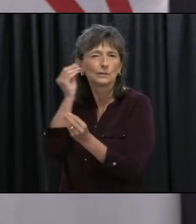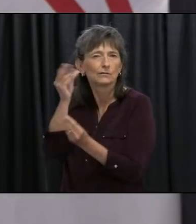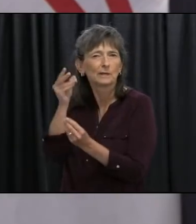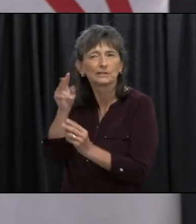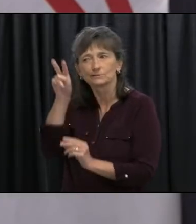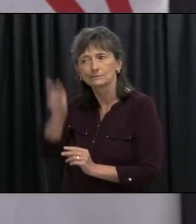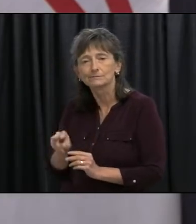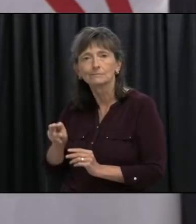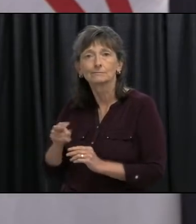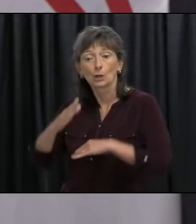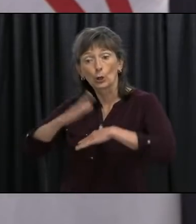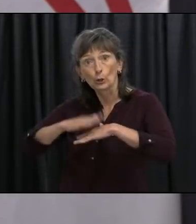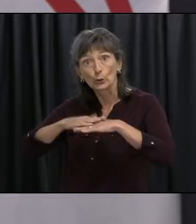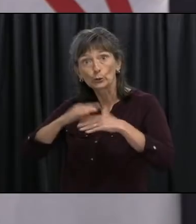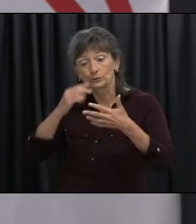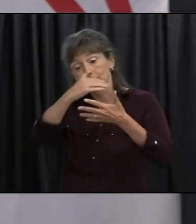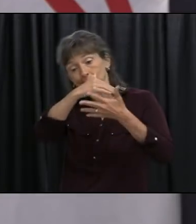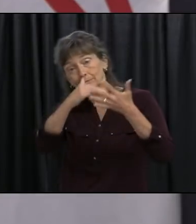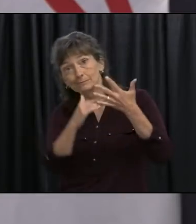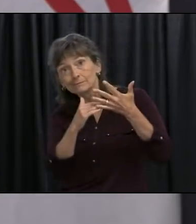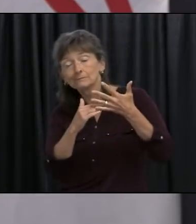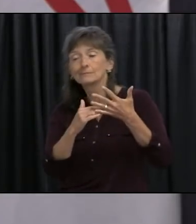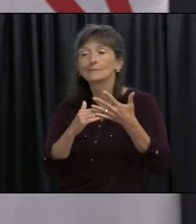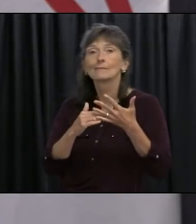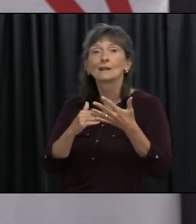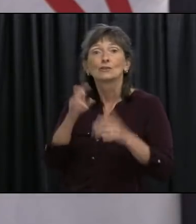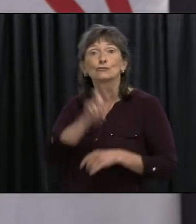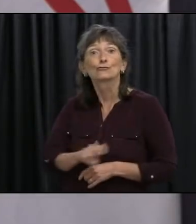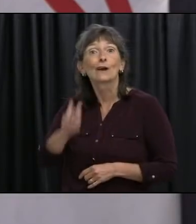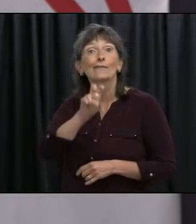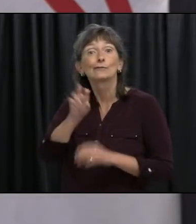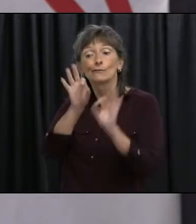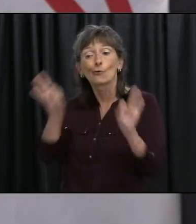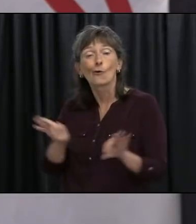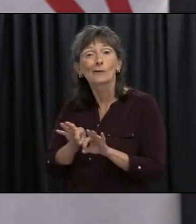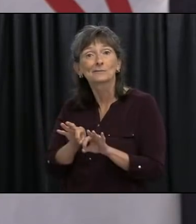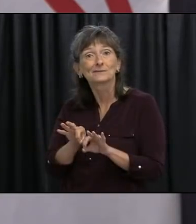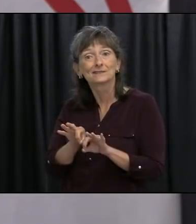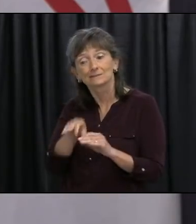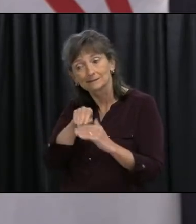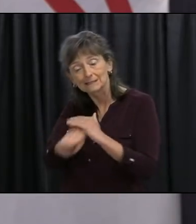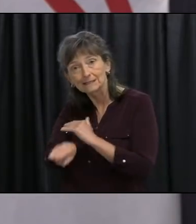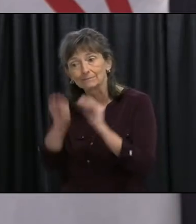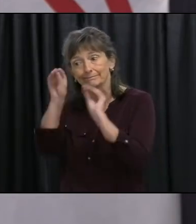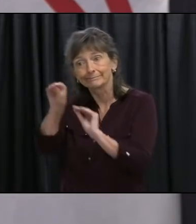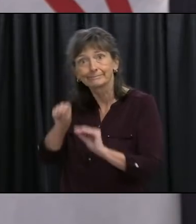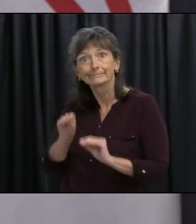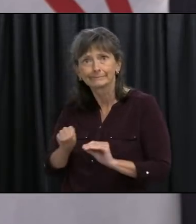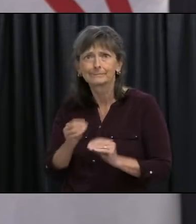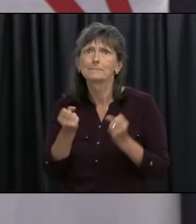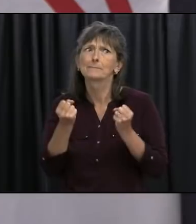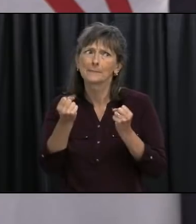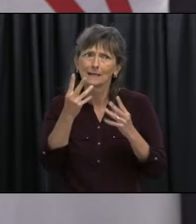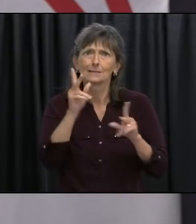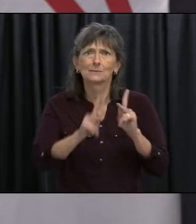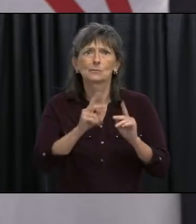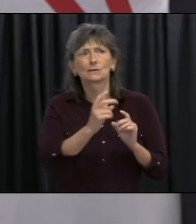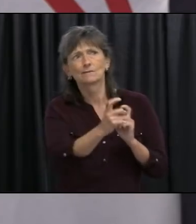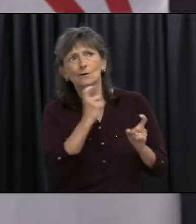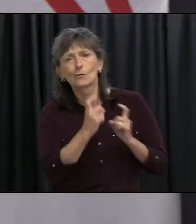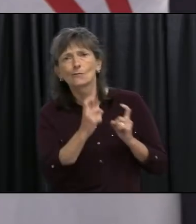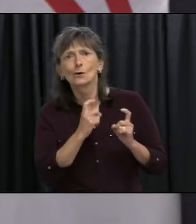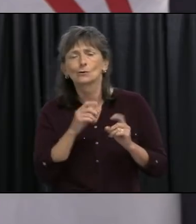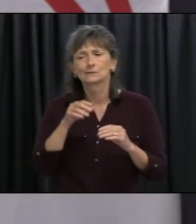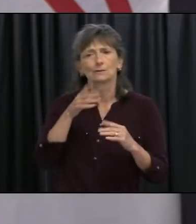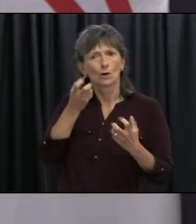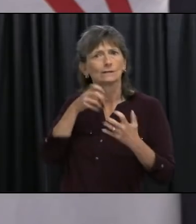our alert system, about travel exemption forms. We get quite a few calls about people wanting to fill out those travel exemption forms, wanting